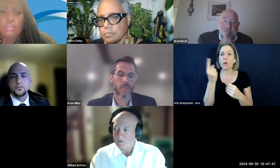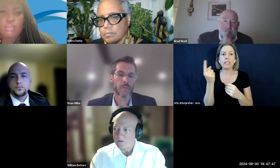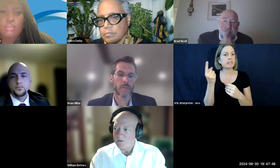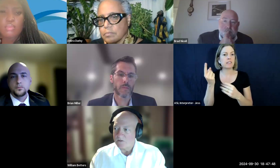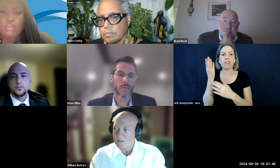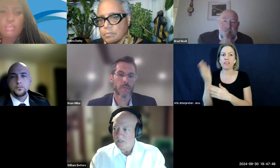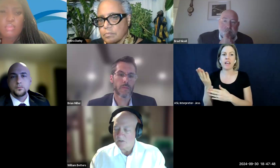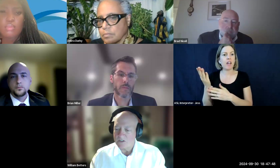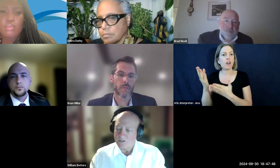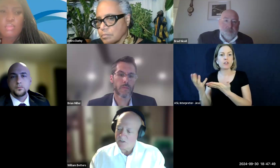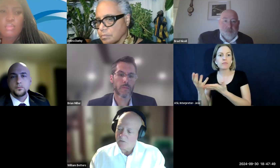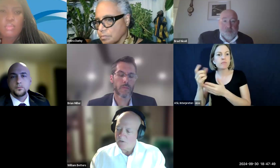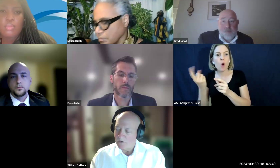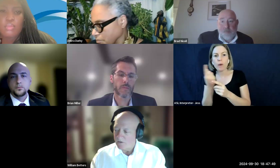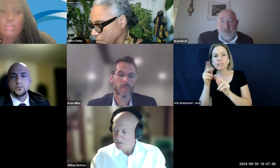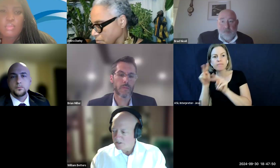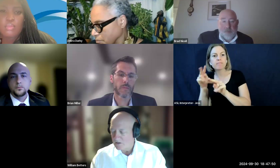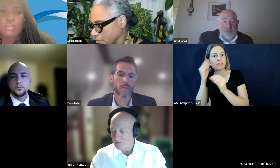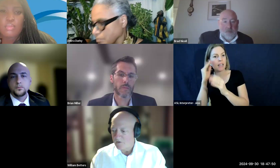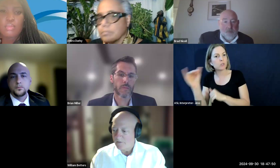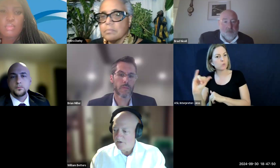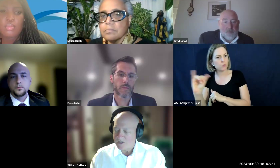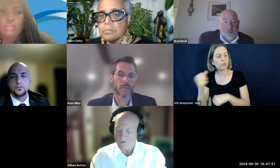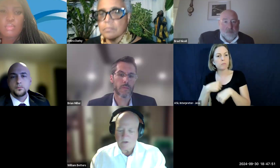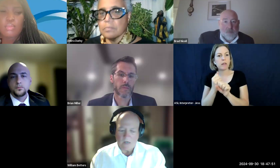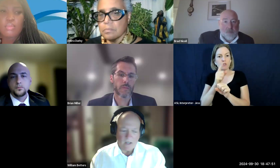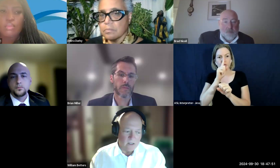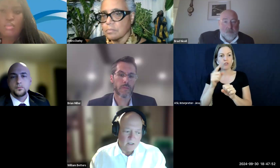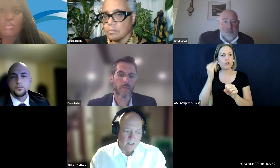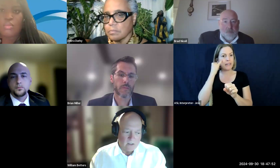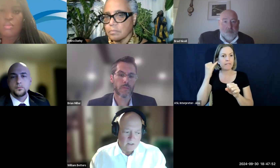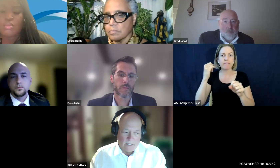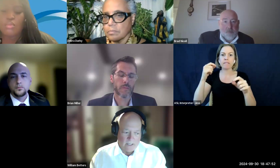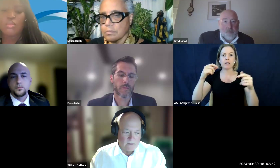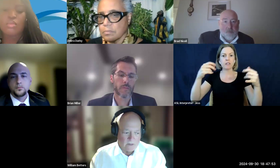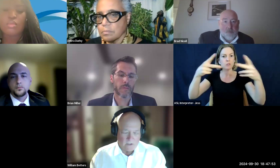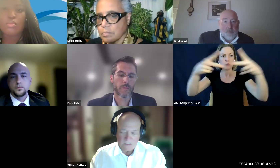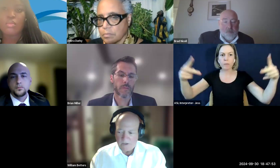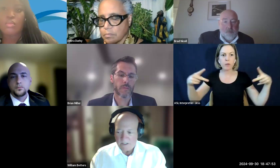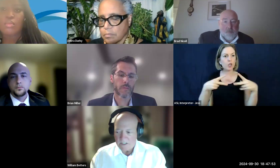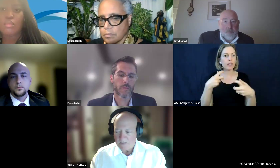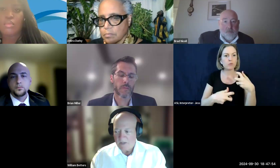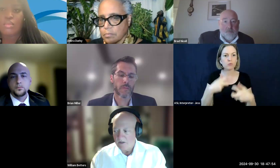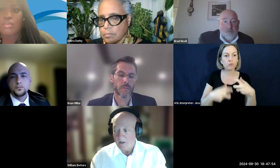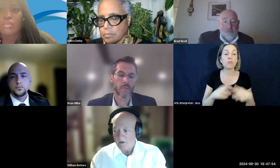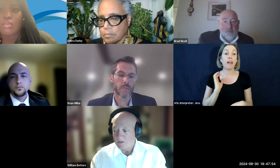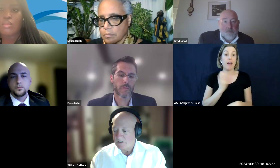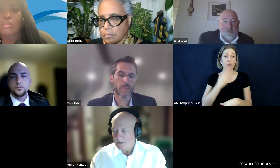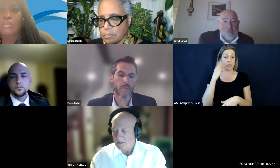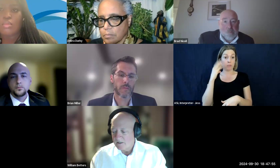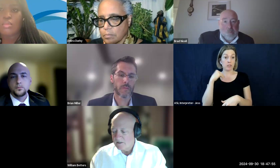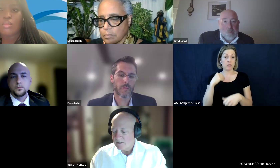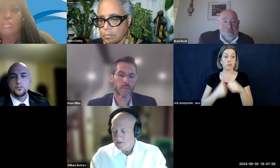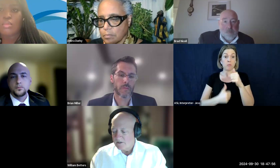well to establish, whether there is a perimeter issue or not. And our experience has been